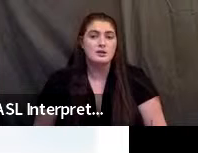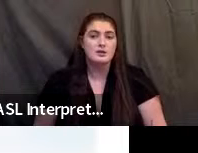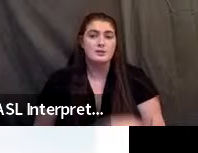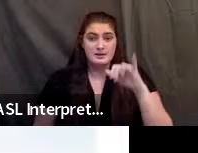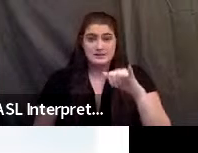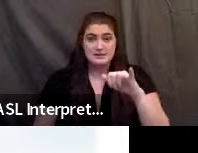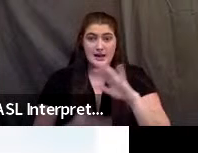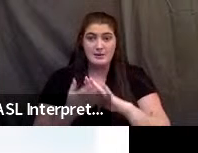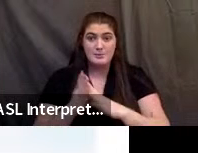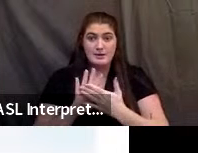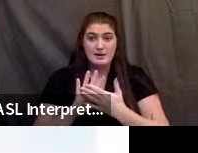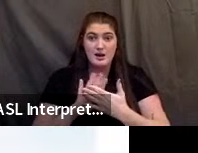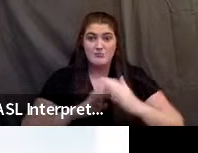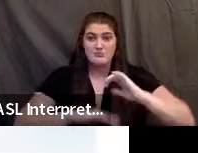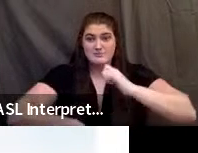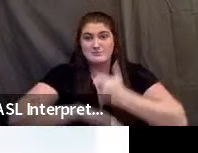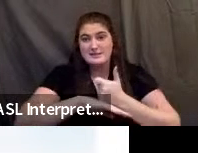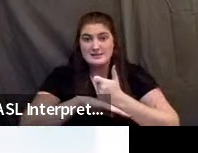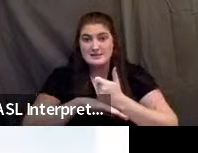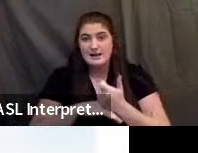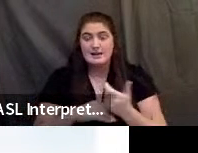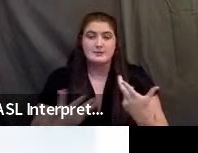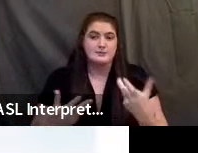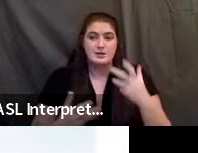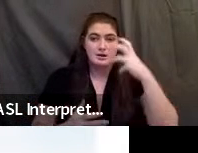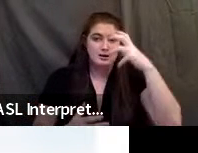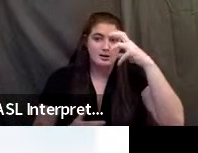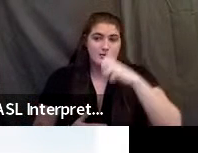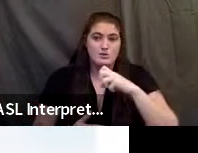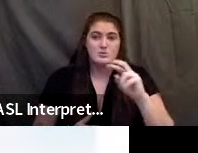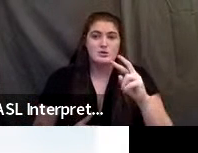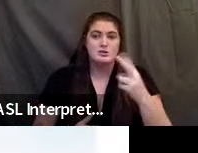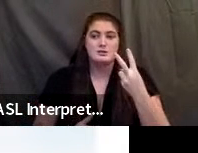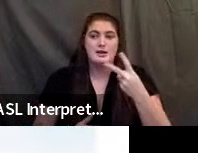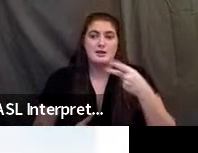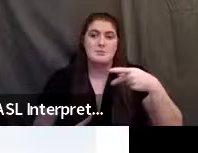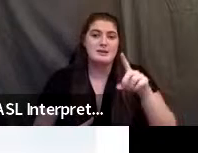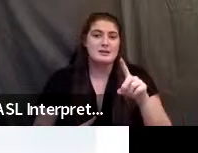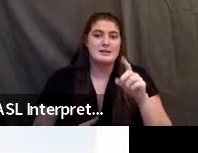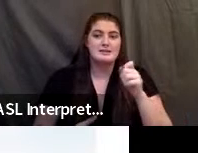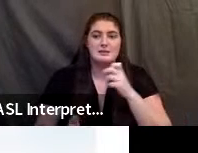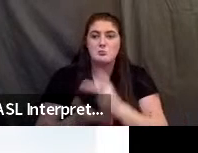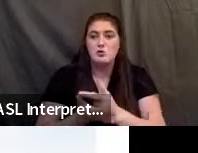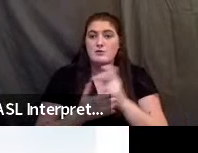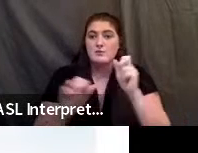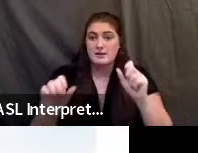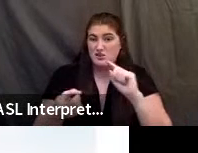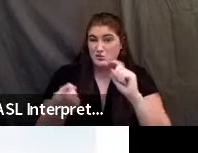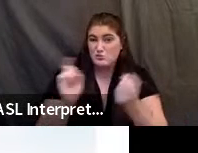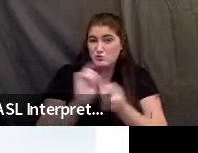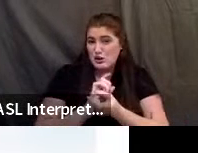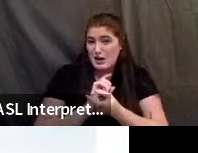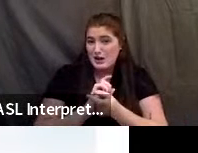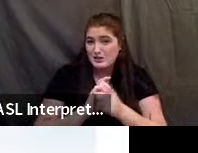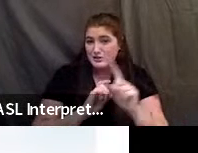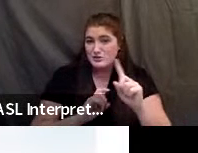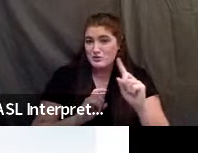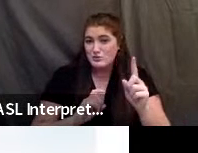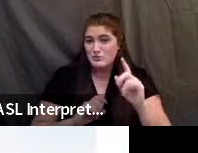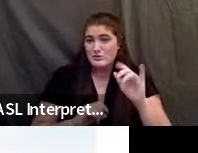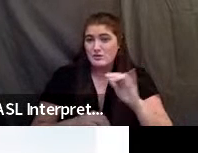become fixed? Like, after assuming your second stage PUD is approved, can you then afterwards change where those